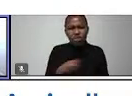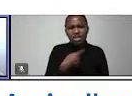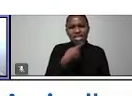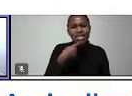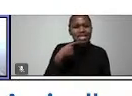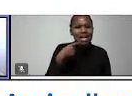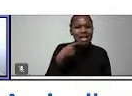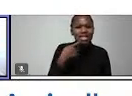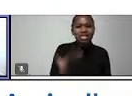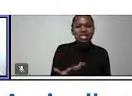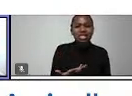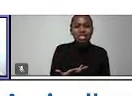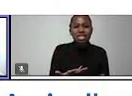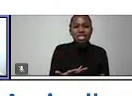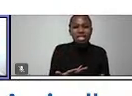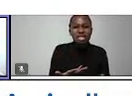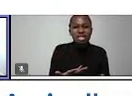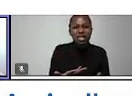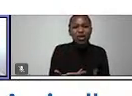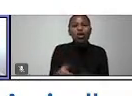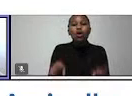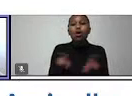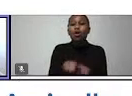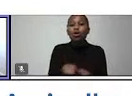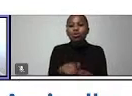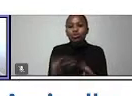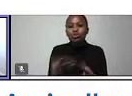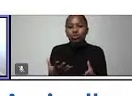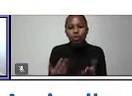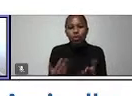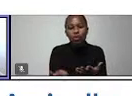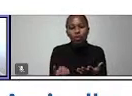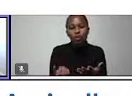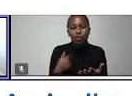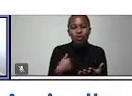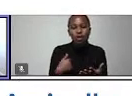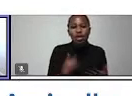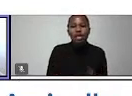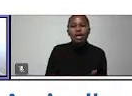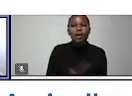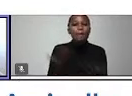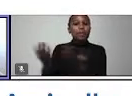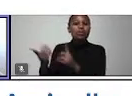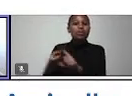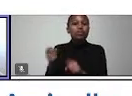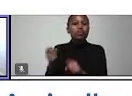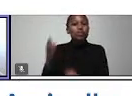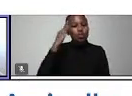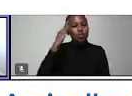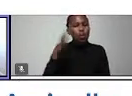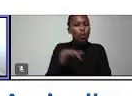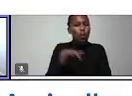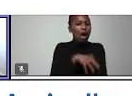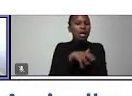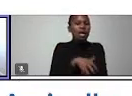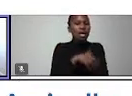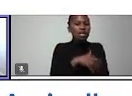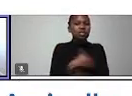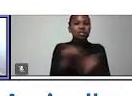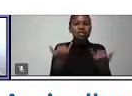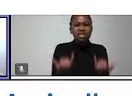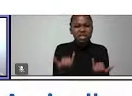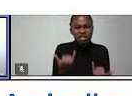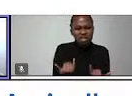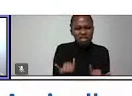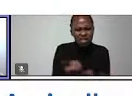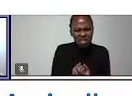as much as we're exporting, we're also, you know, importing from them, noting that agriculture is actually seasonal, and the miscellaneous